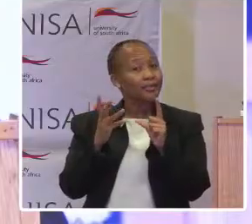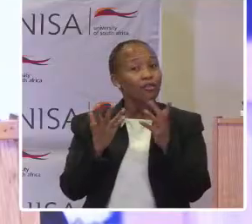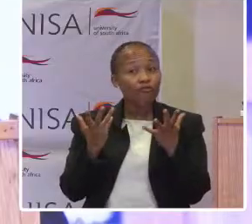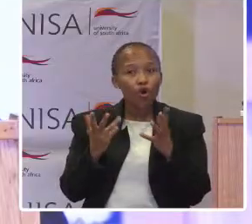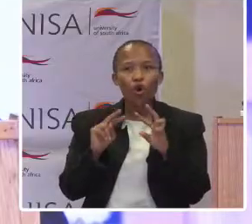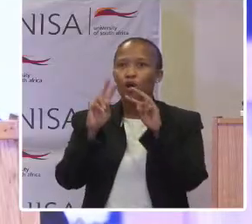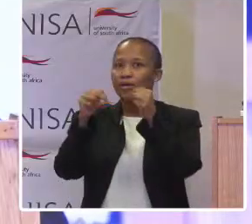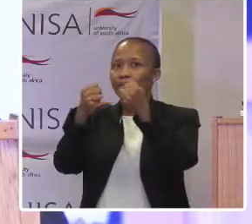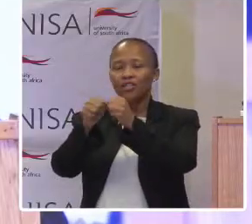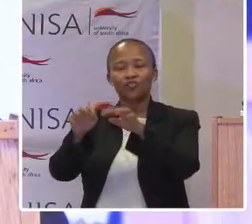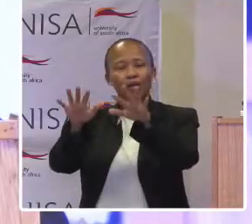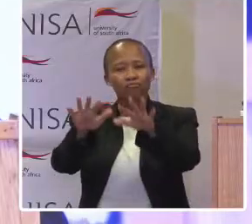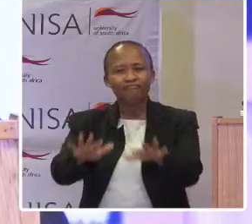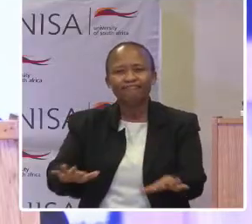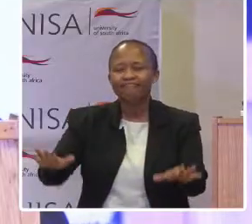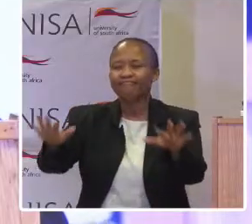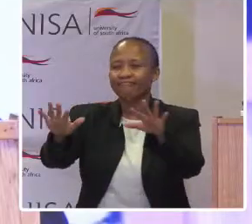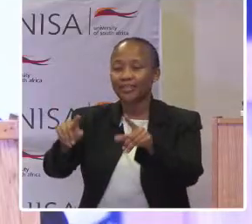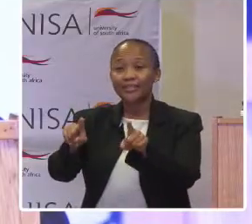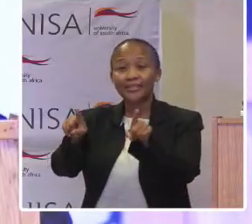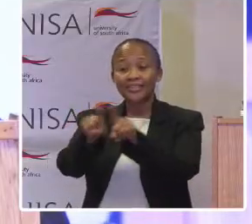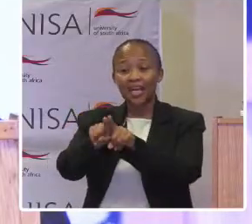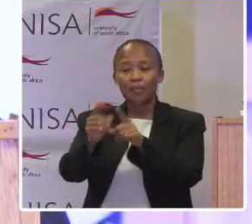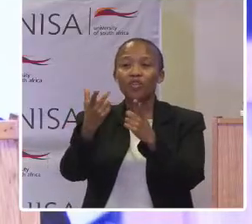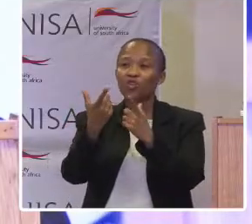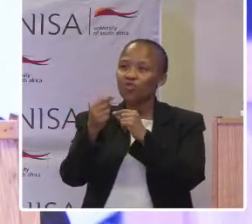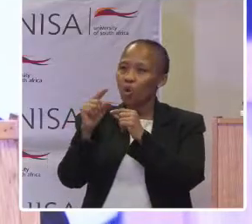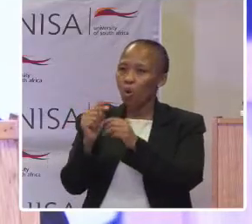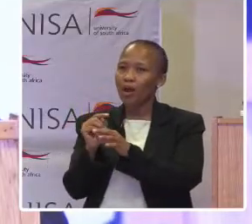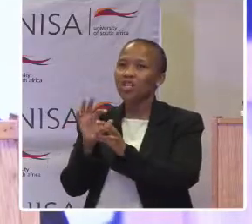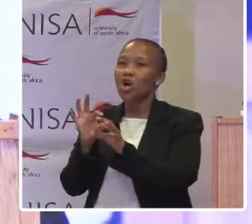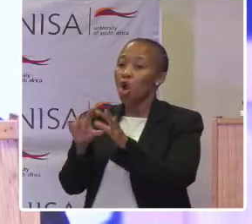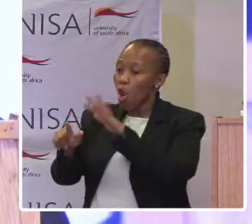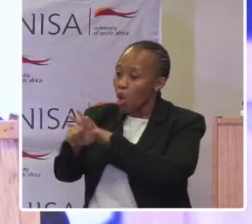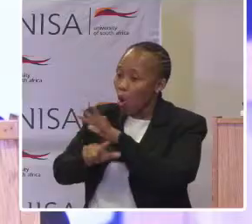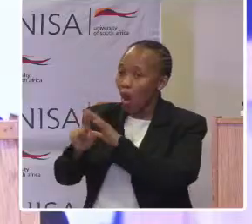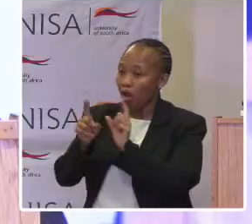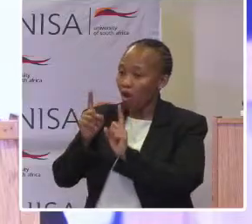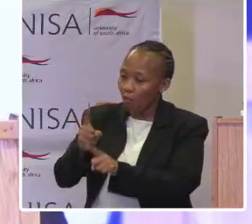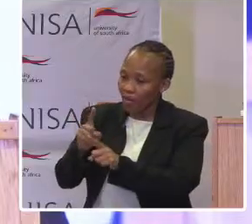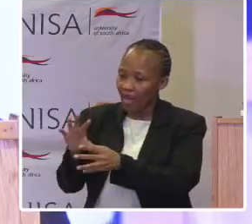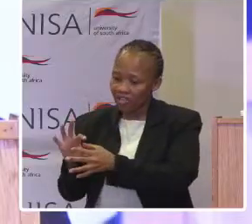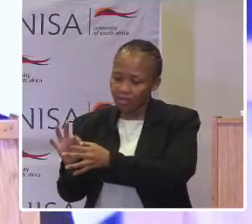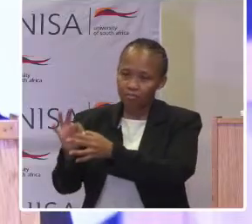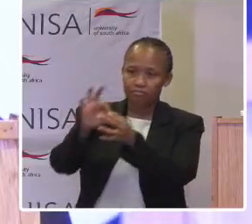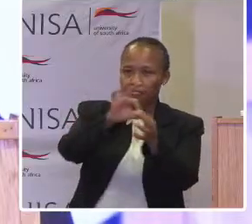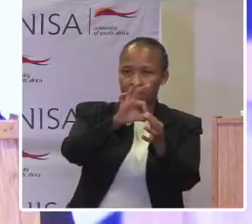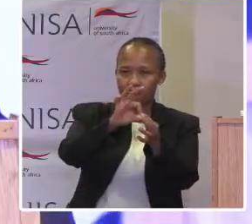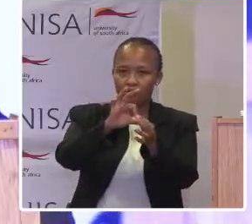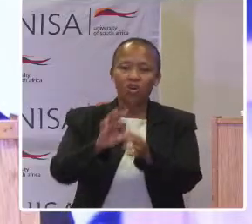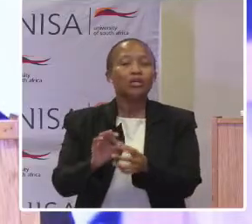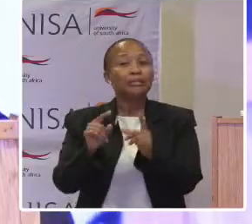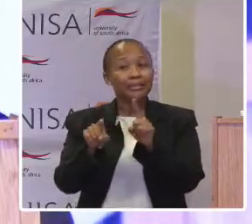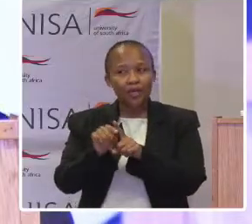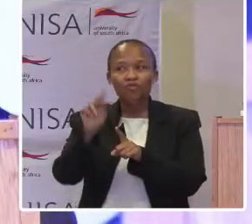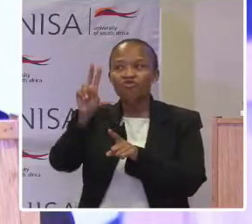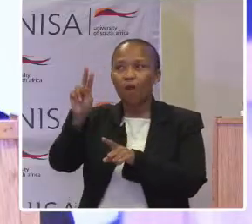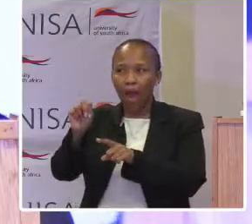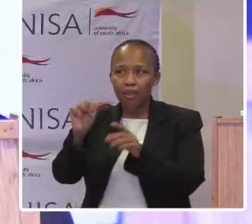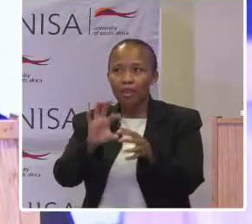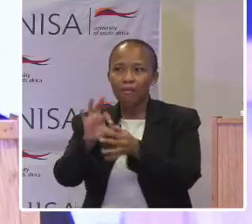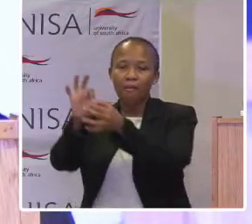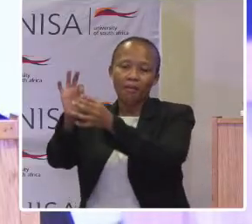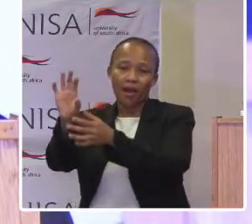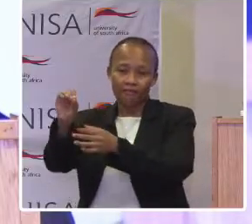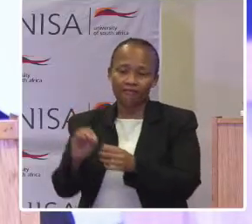space activities and align domestic obligations with UN treaties. What are the 5 principles